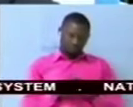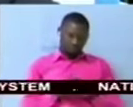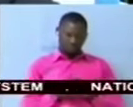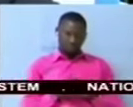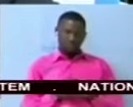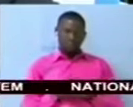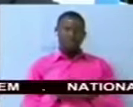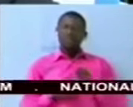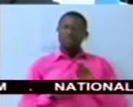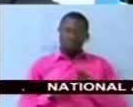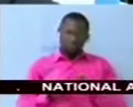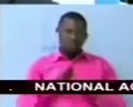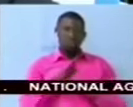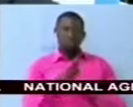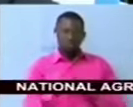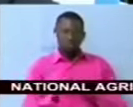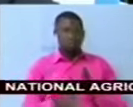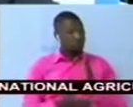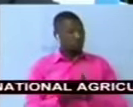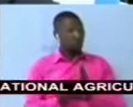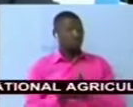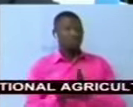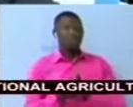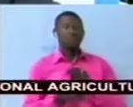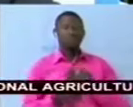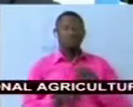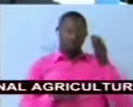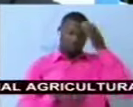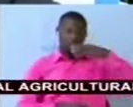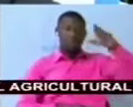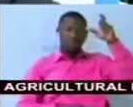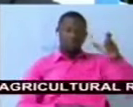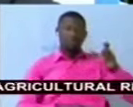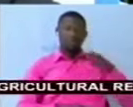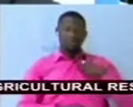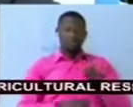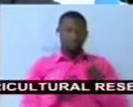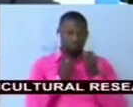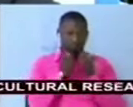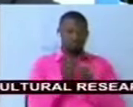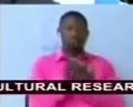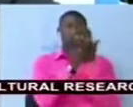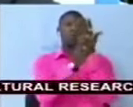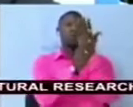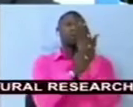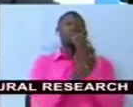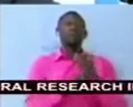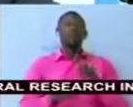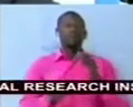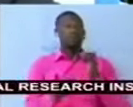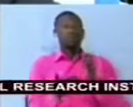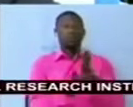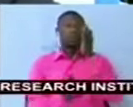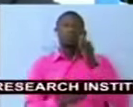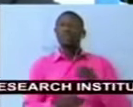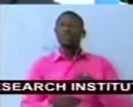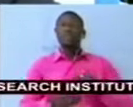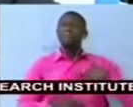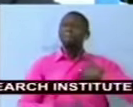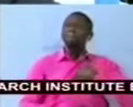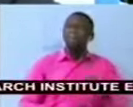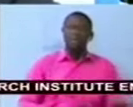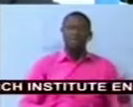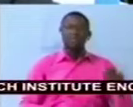Slowly but surely, the Commission is exposing the truth of the horrifying treatment